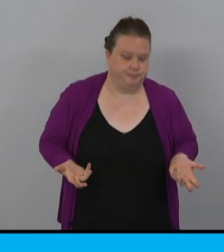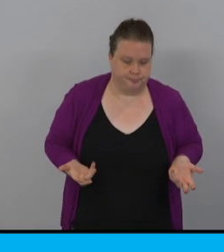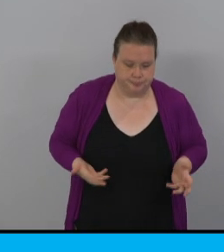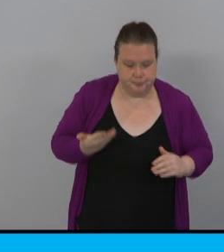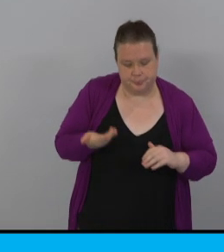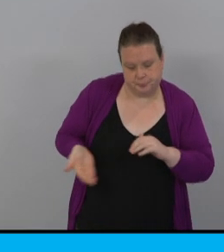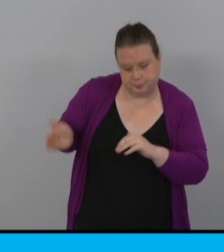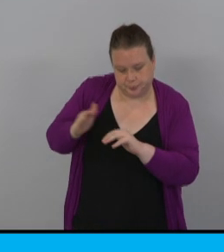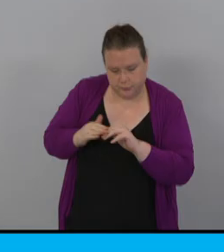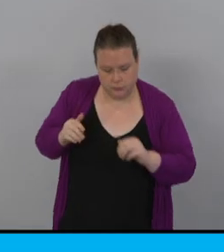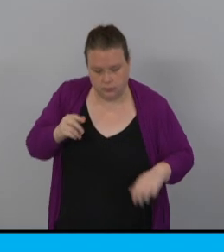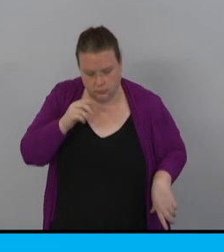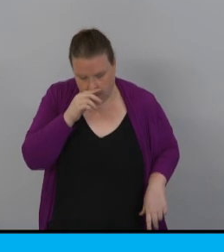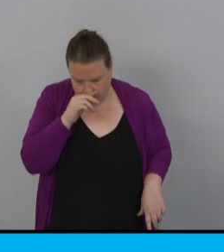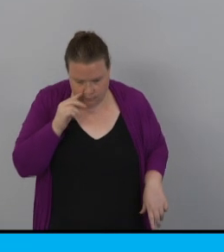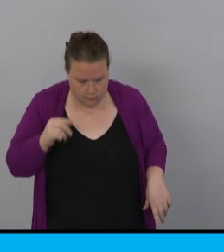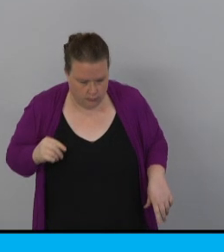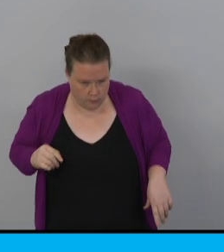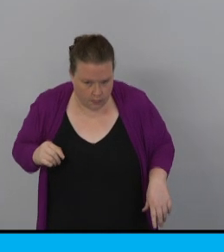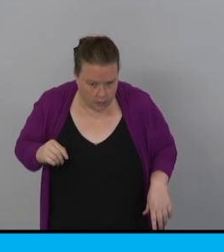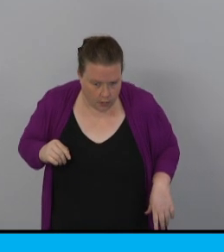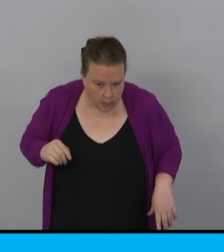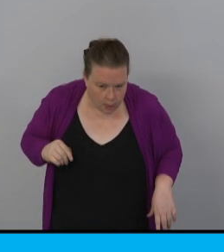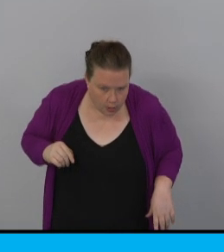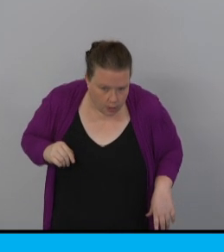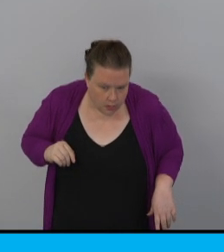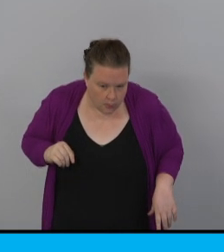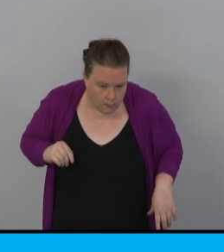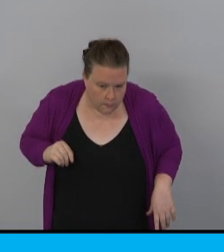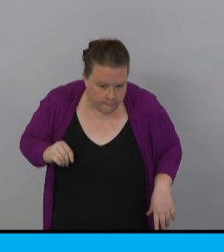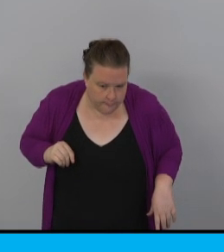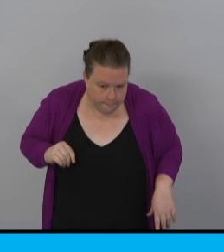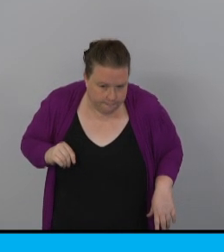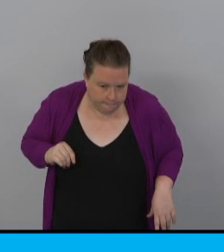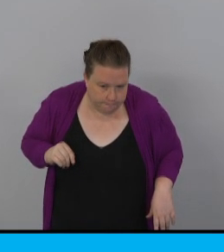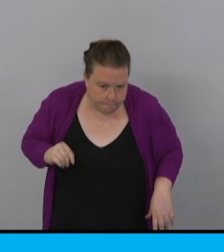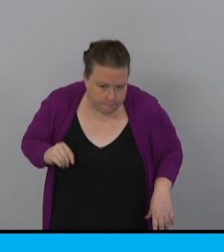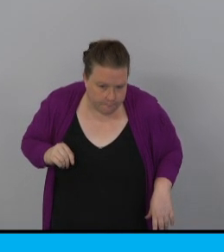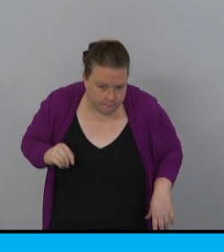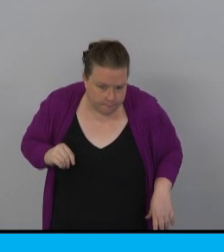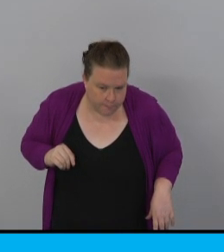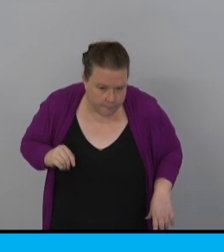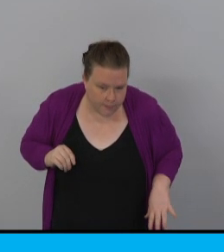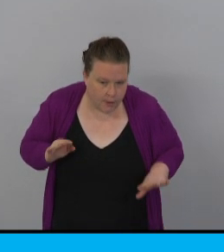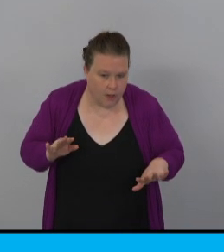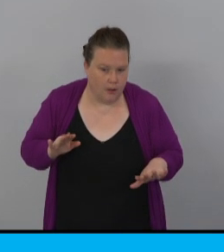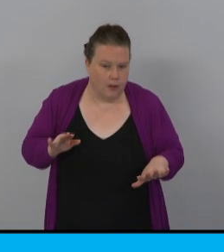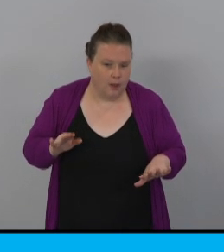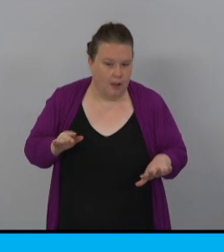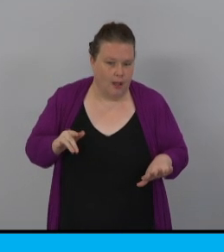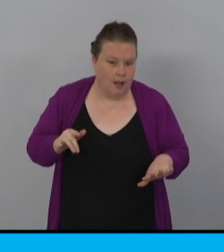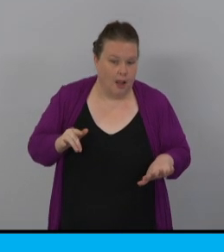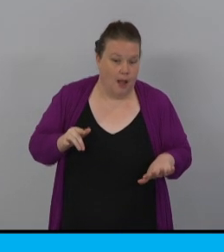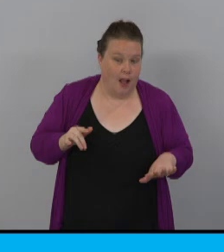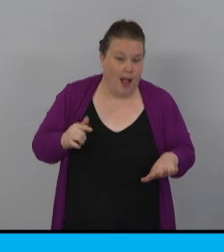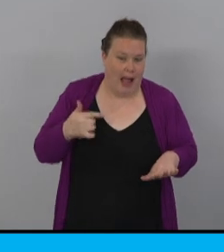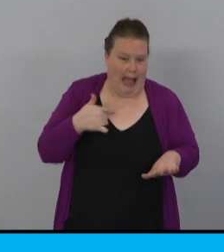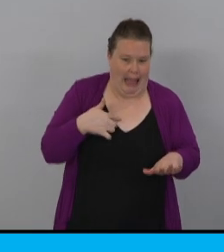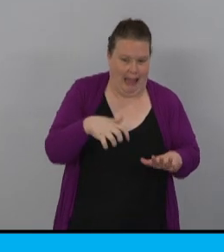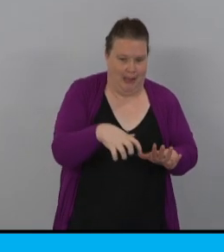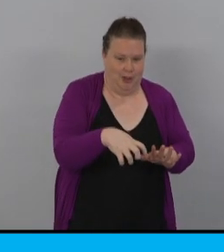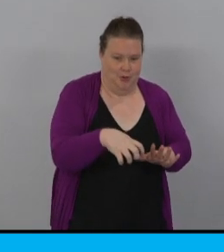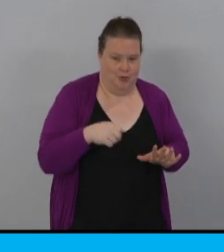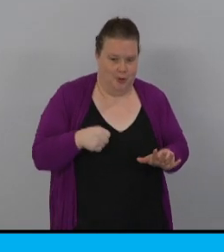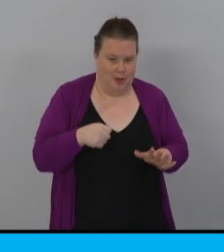went up. And part of it was we were just a little bit low on some of I took a little bit too much salary savings